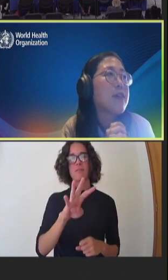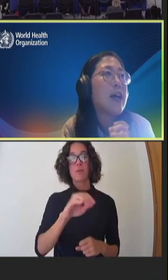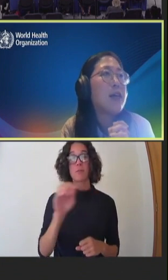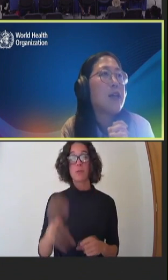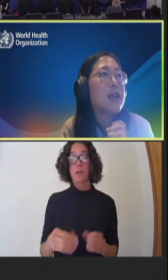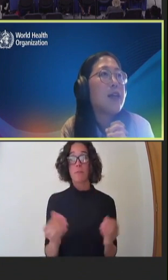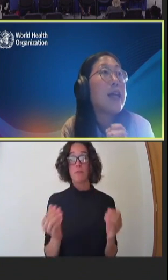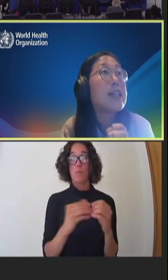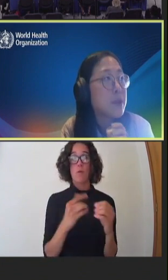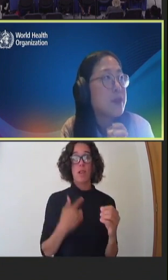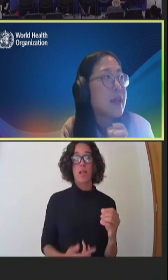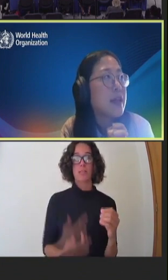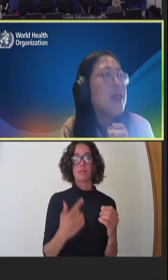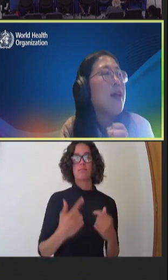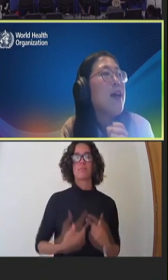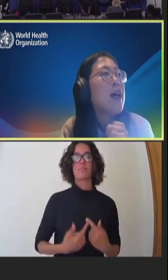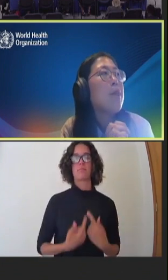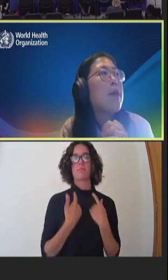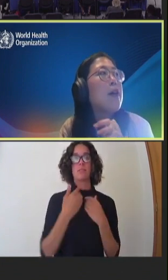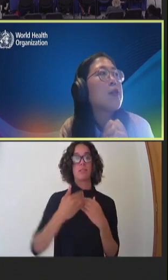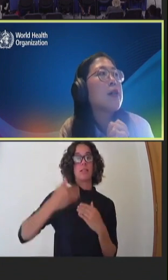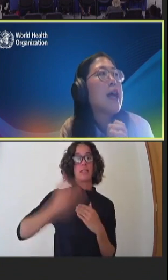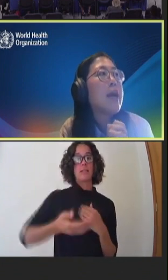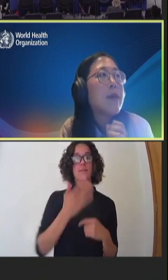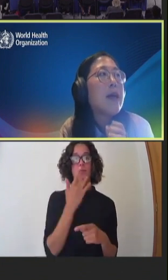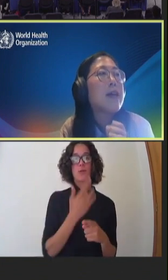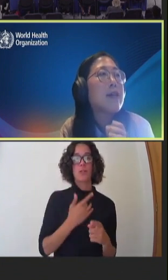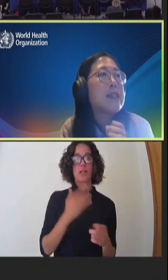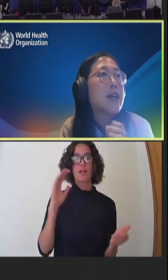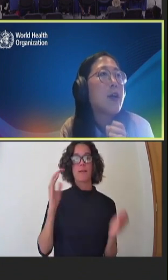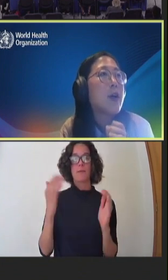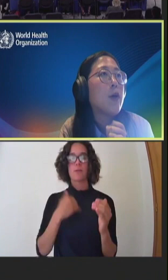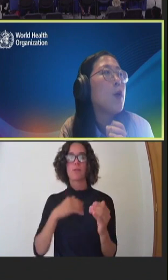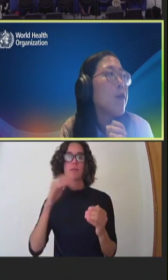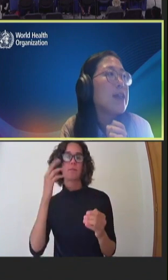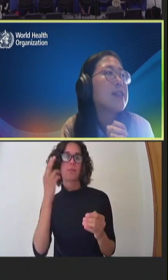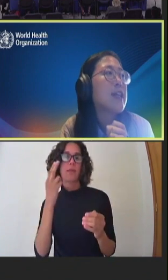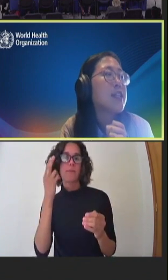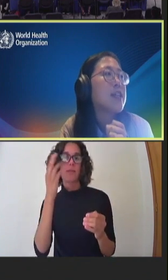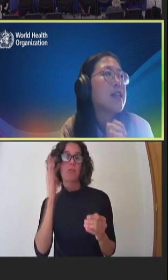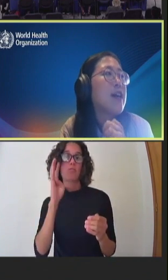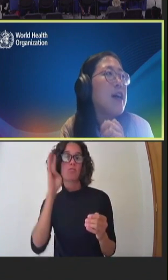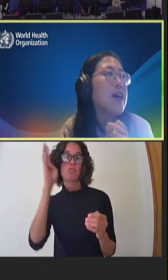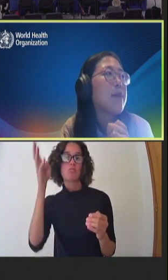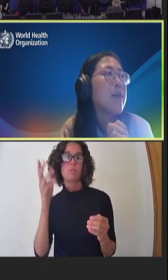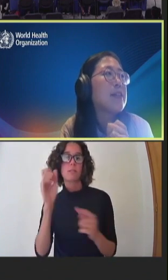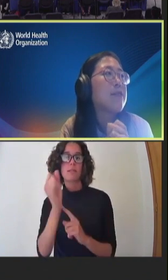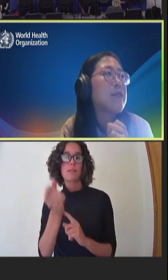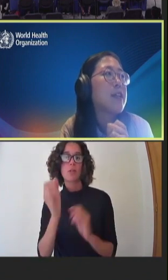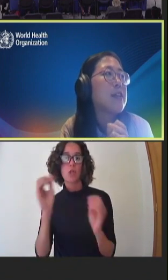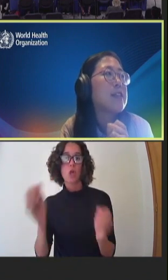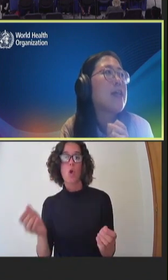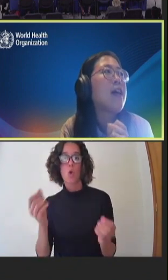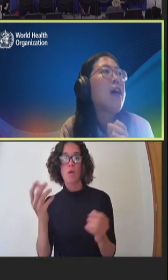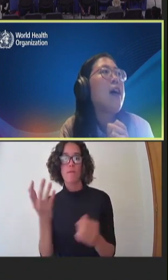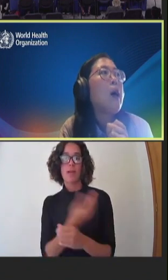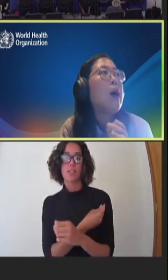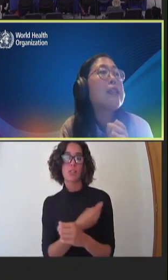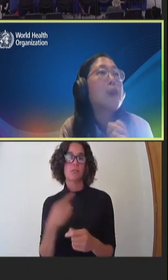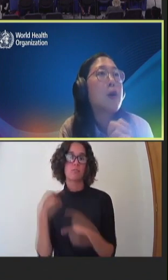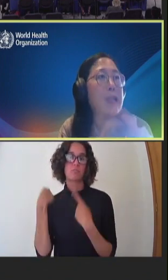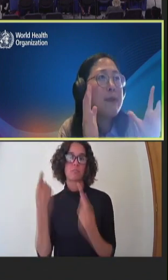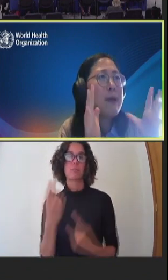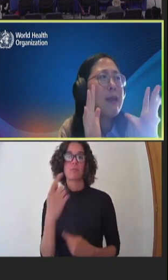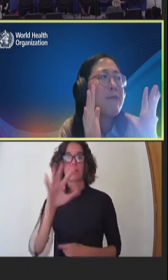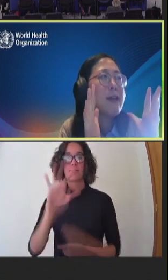to survive to their next birthday compared to a hypothetical scenario of no vaccination in the past 50 years.